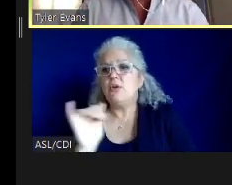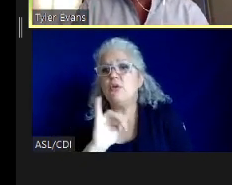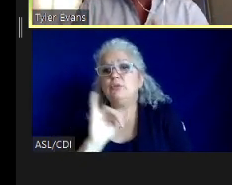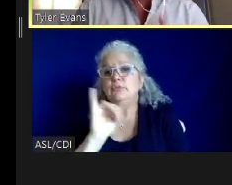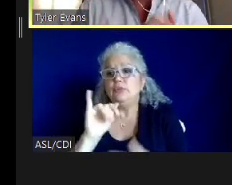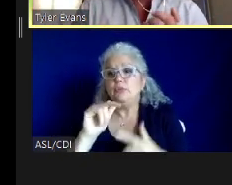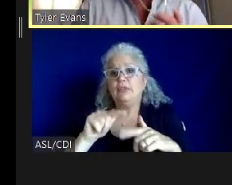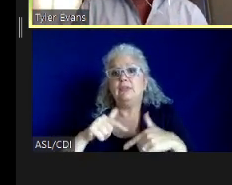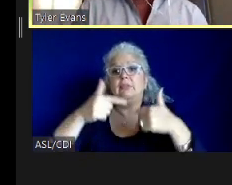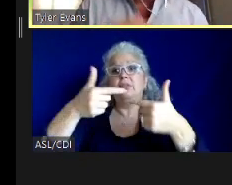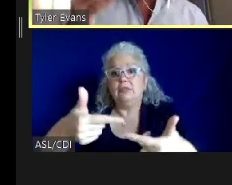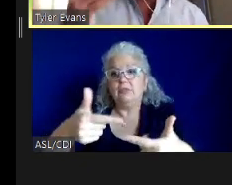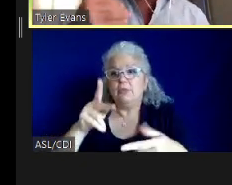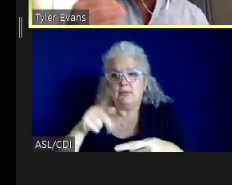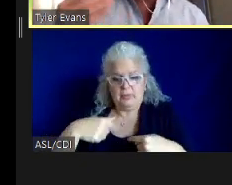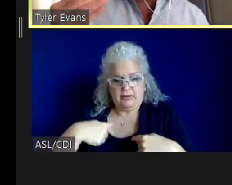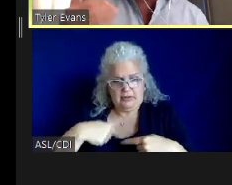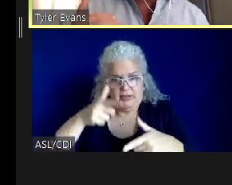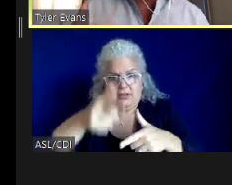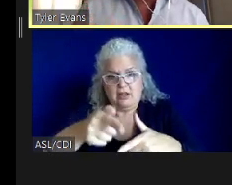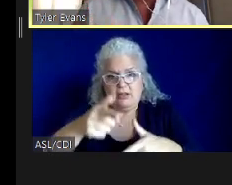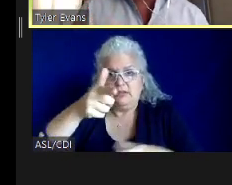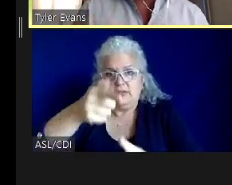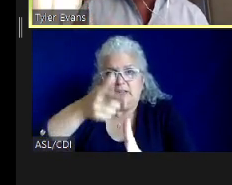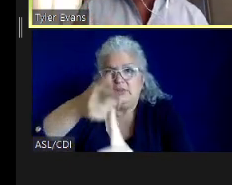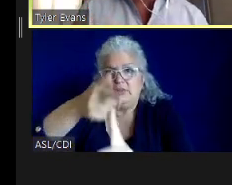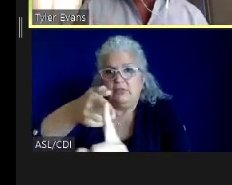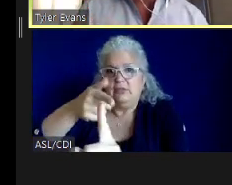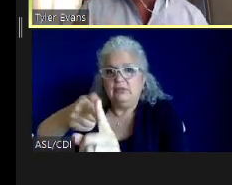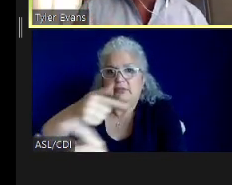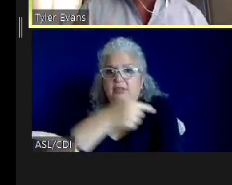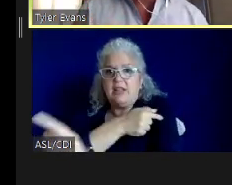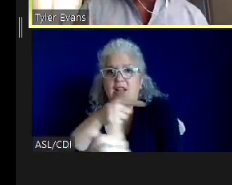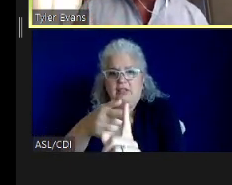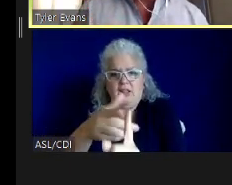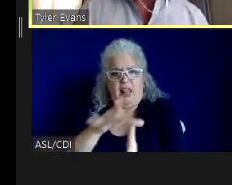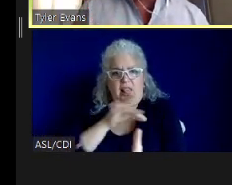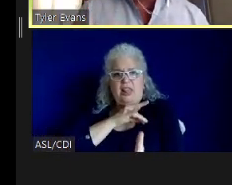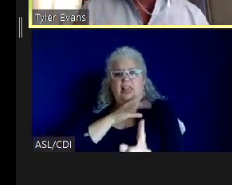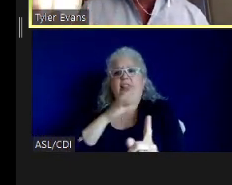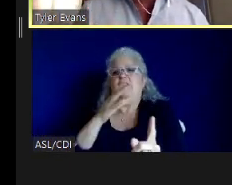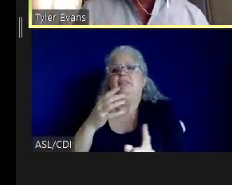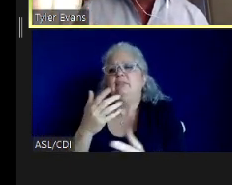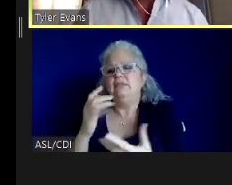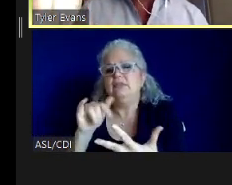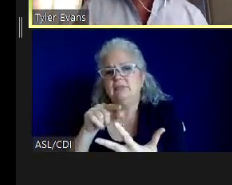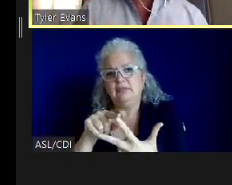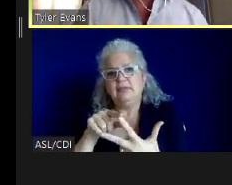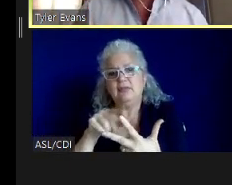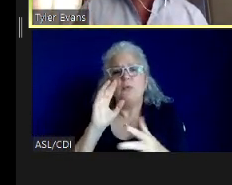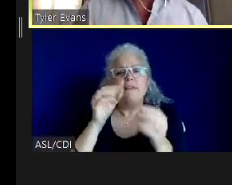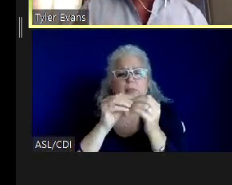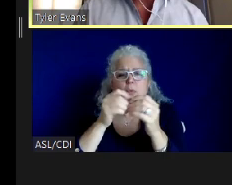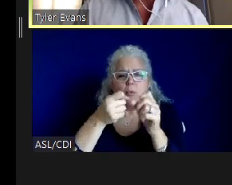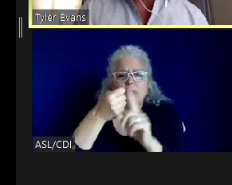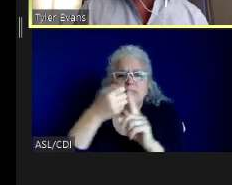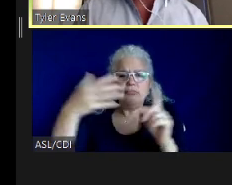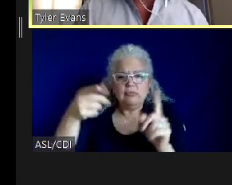protected as well. So it's very important. And all of these you can find on the on our website. Tier 3, we hope to